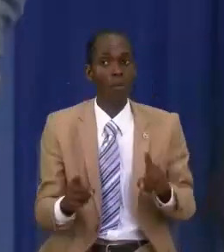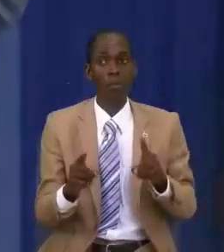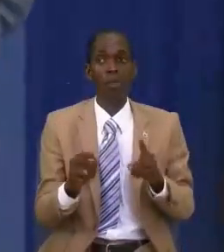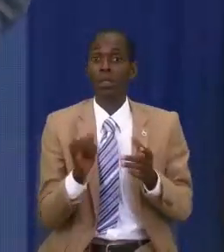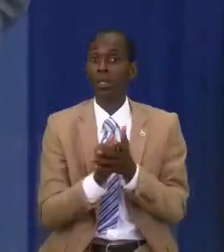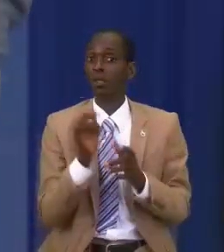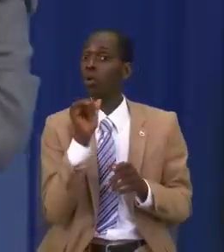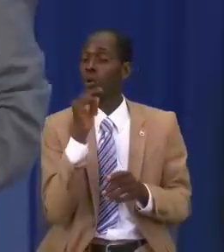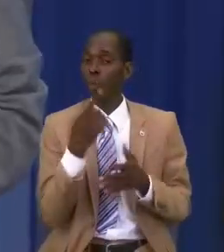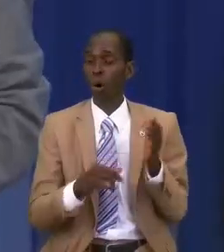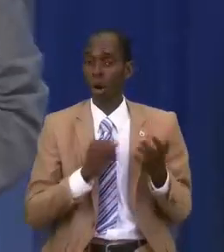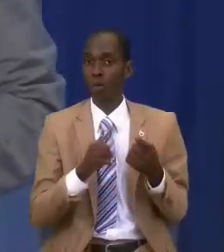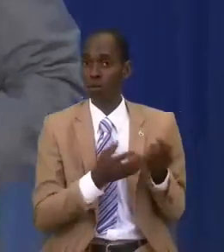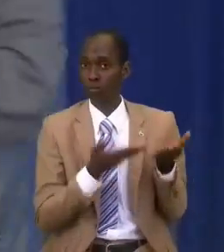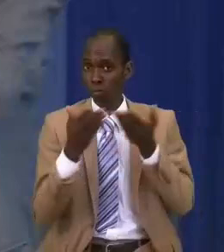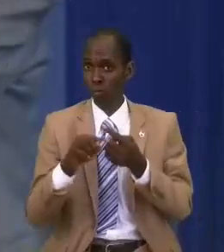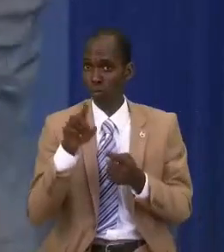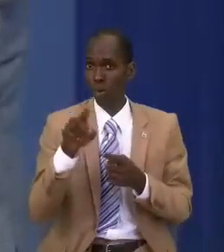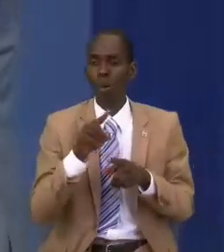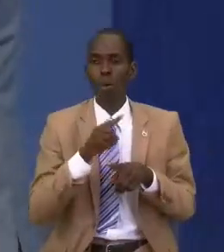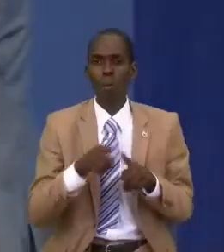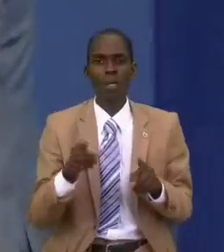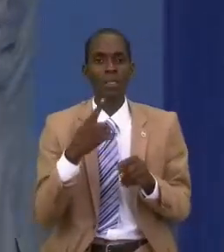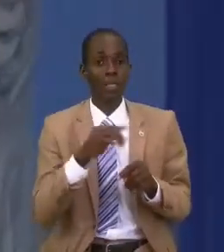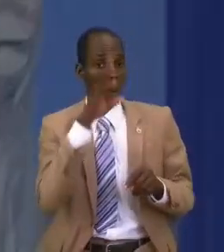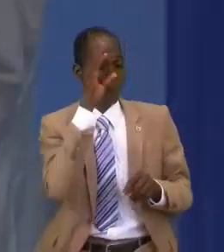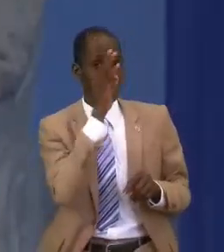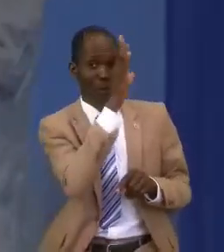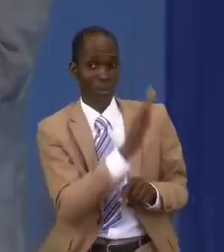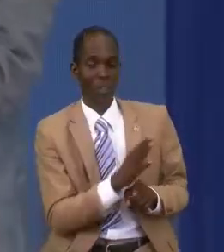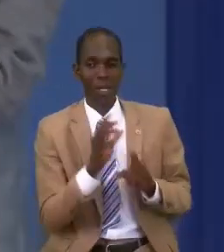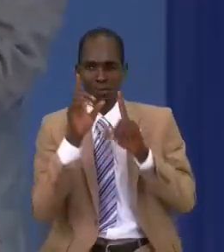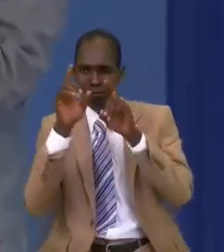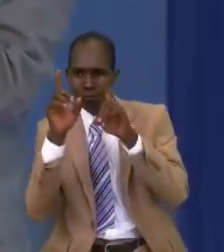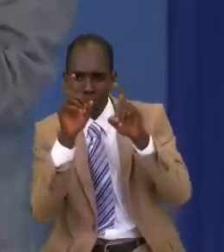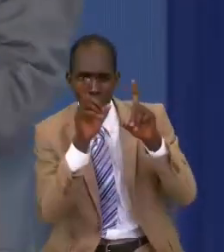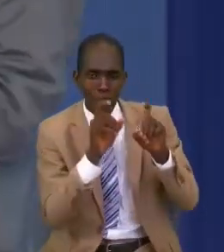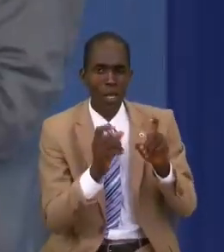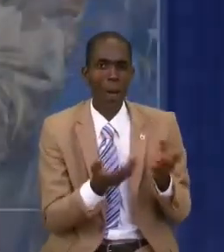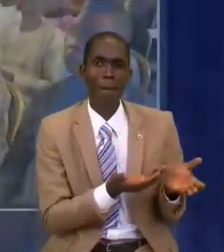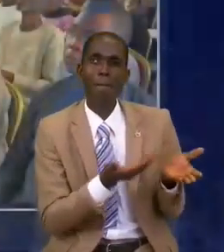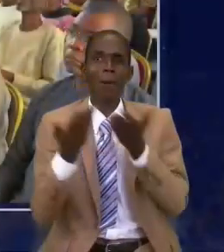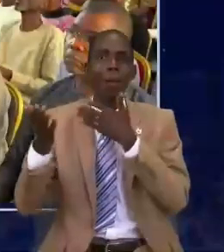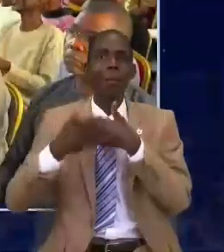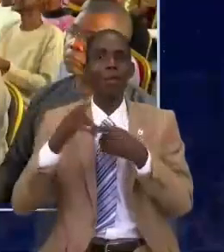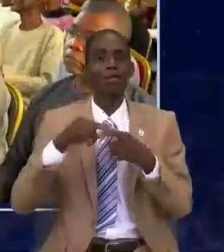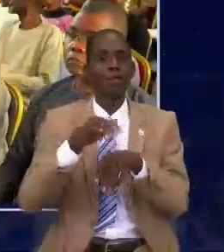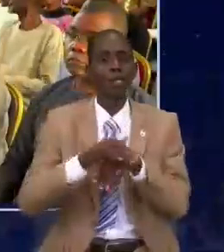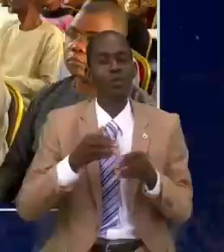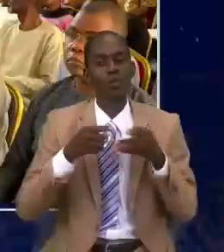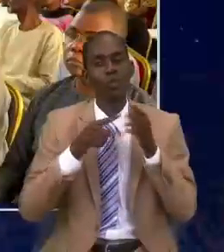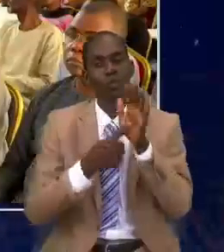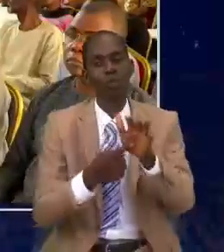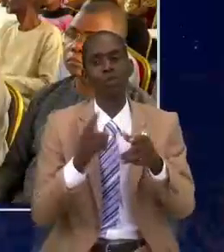pictures and took it back to England. And he showed the board of trustees of Elim Pentecostal Church. And they said,